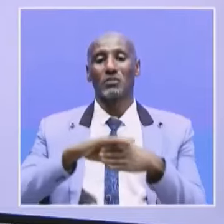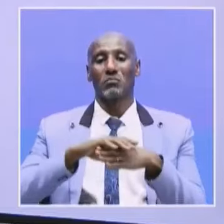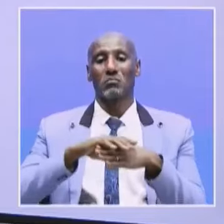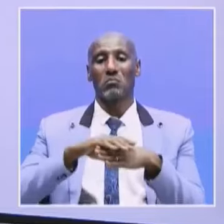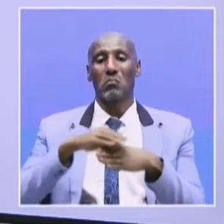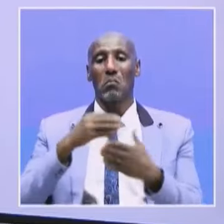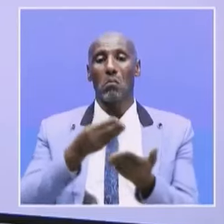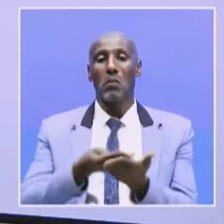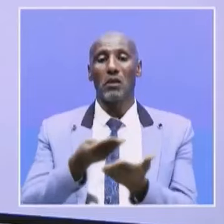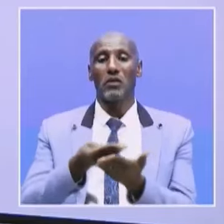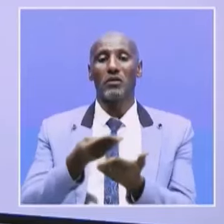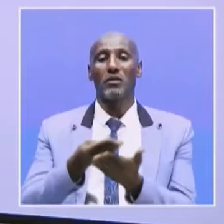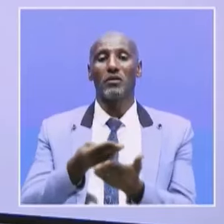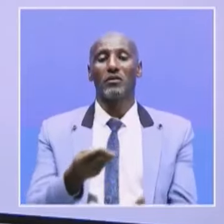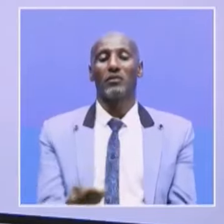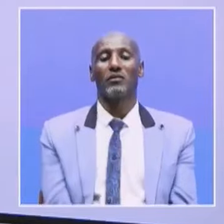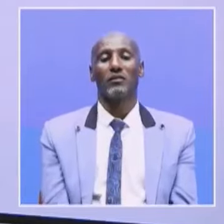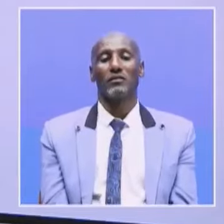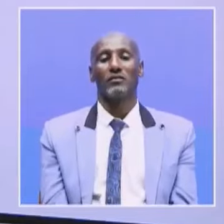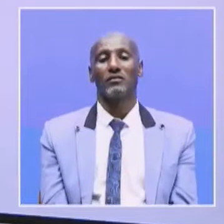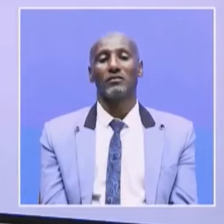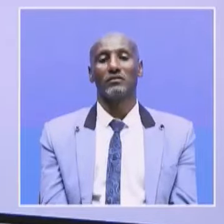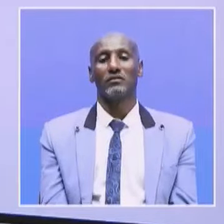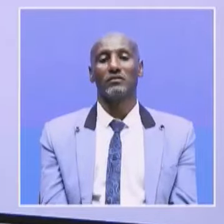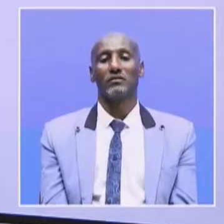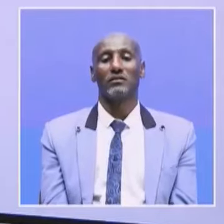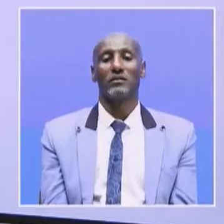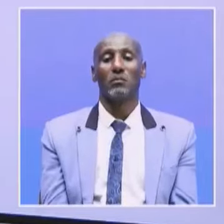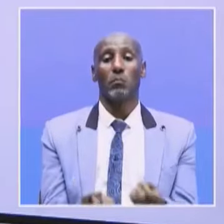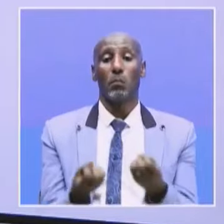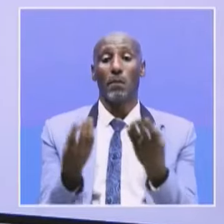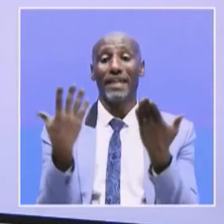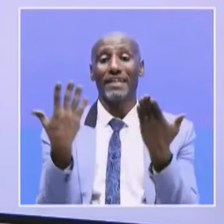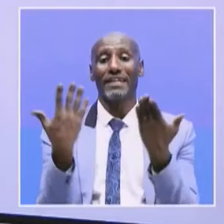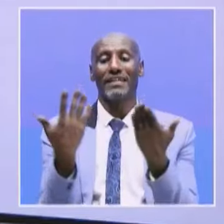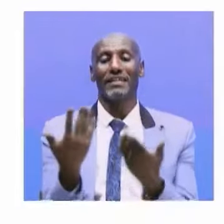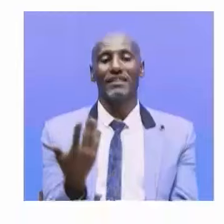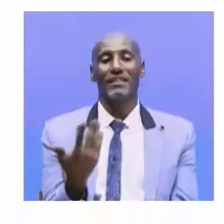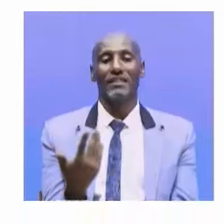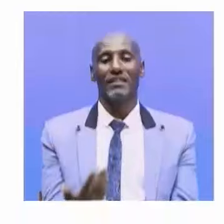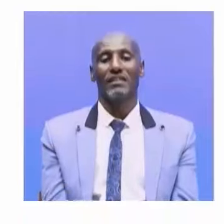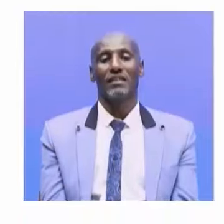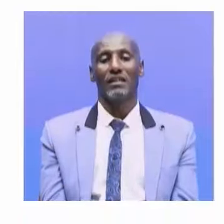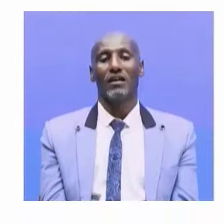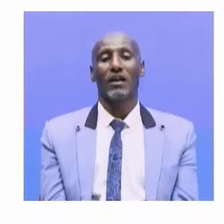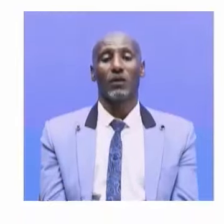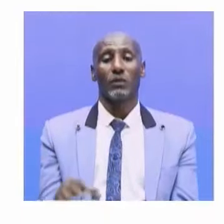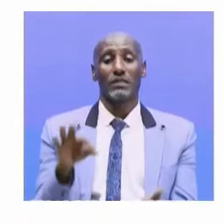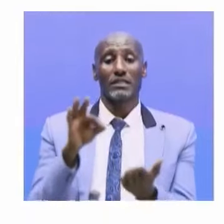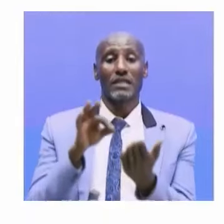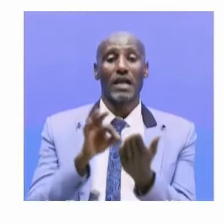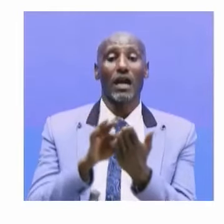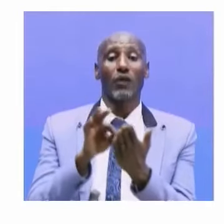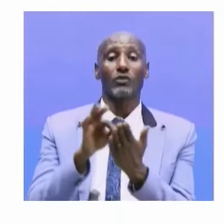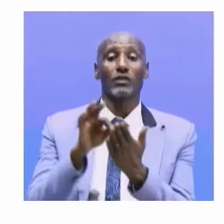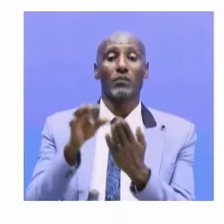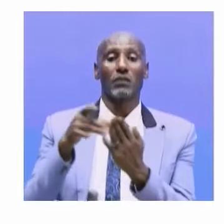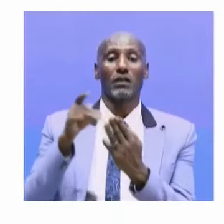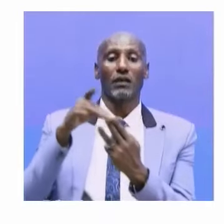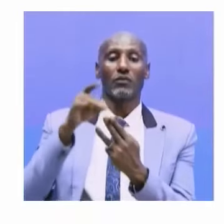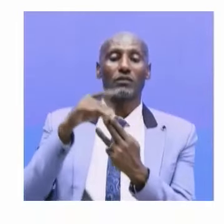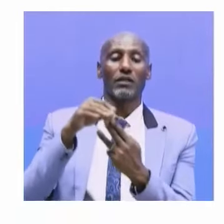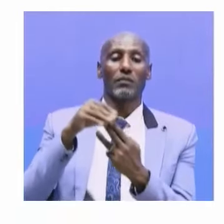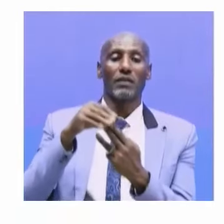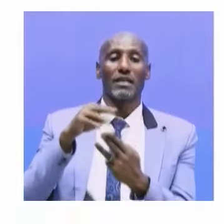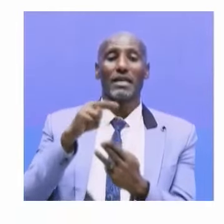Here it is. So when we come to many, we can use what with what? Countable.